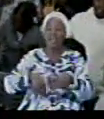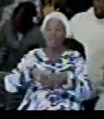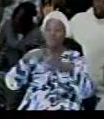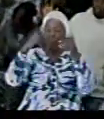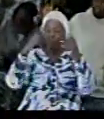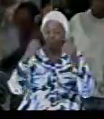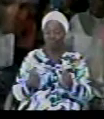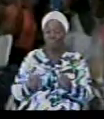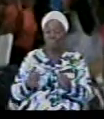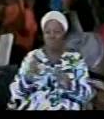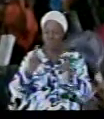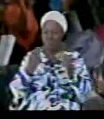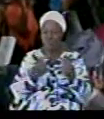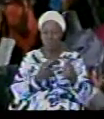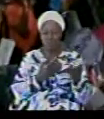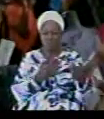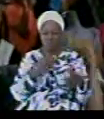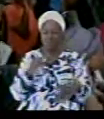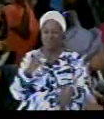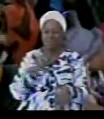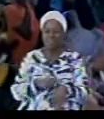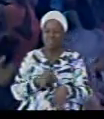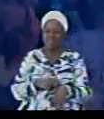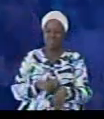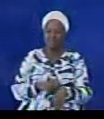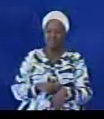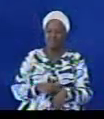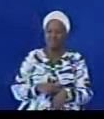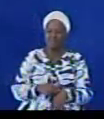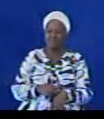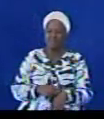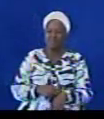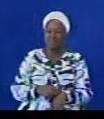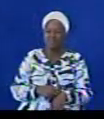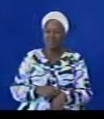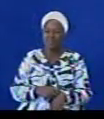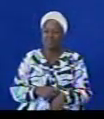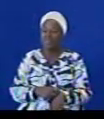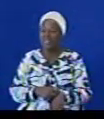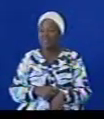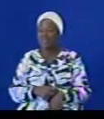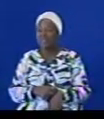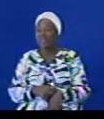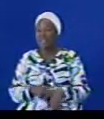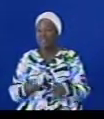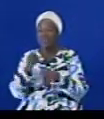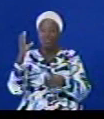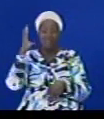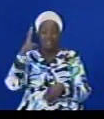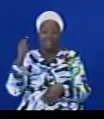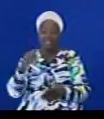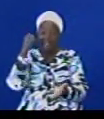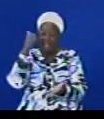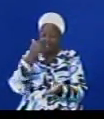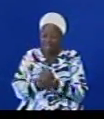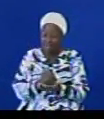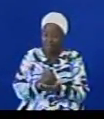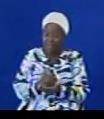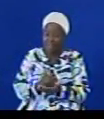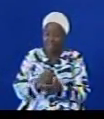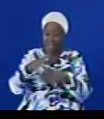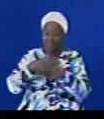No delay. As you hear the amen after the prayer, no delay. Check